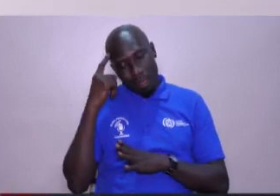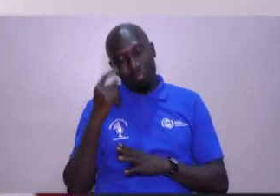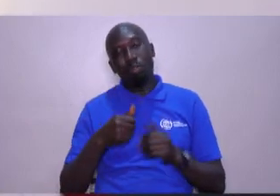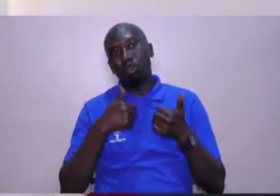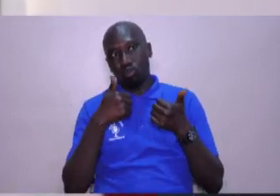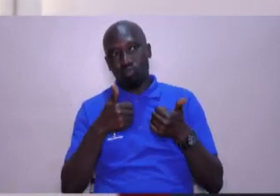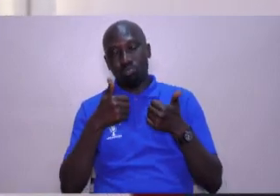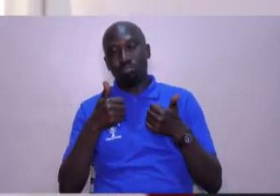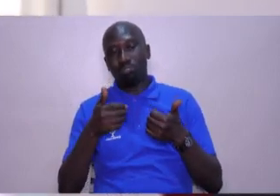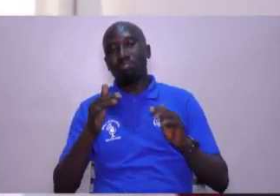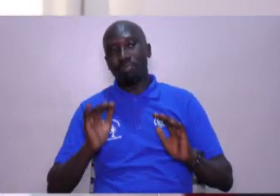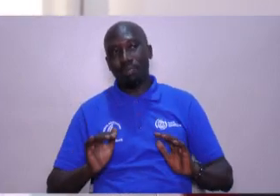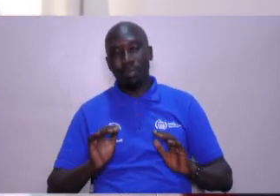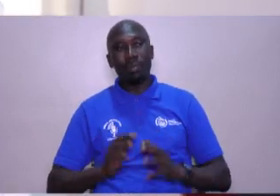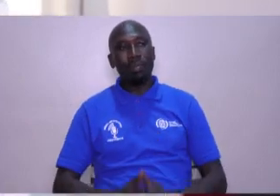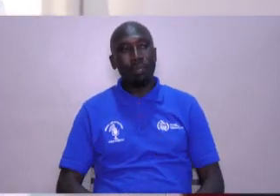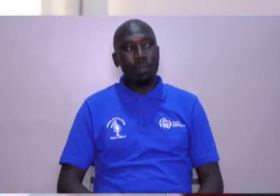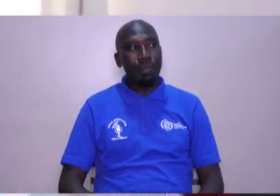much.